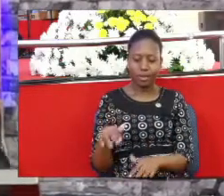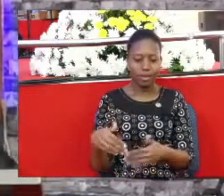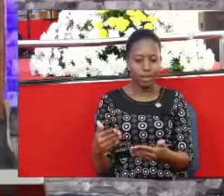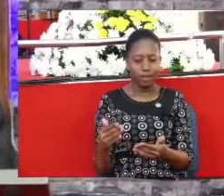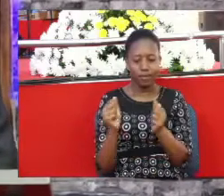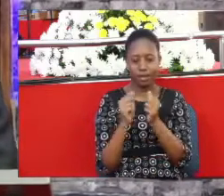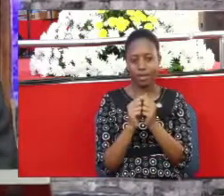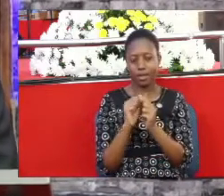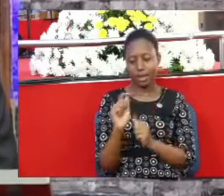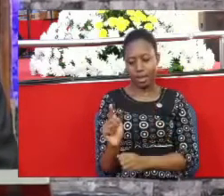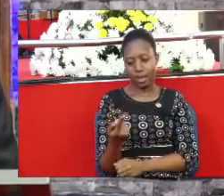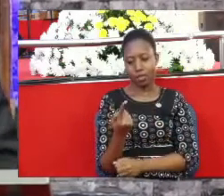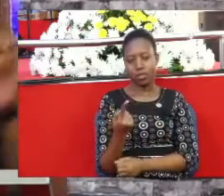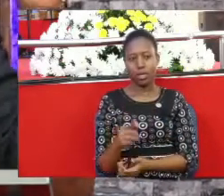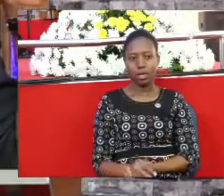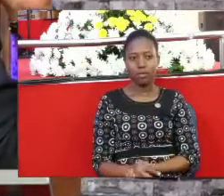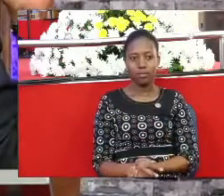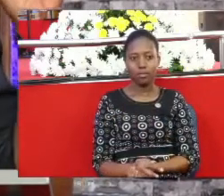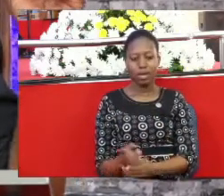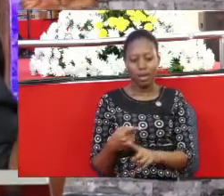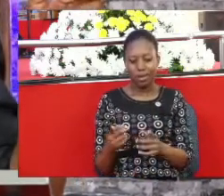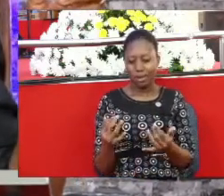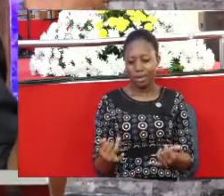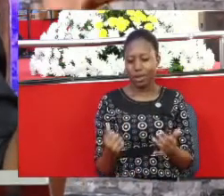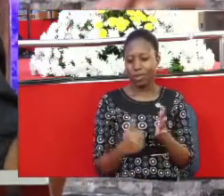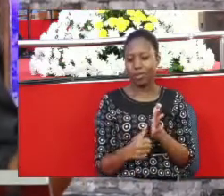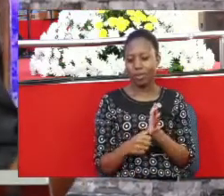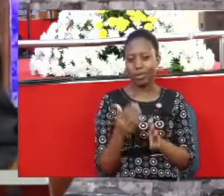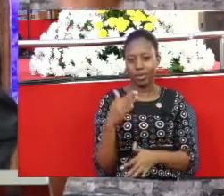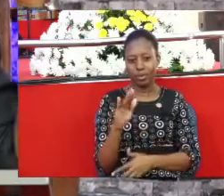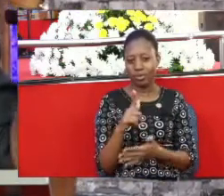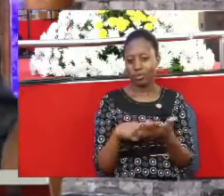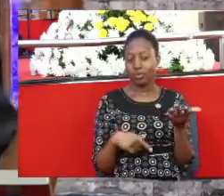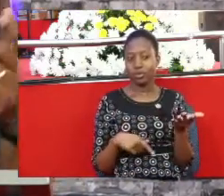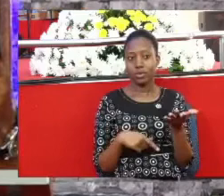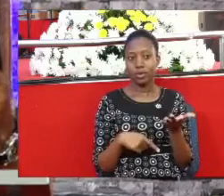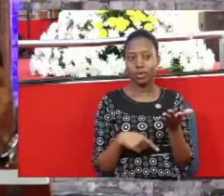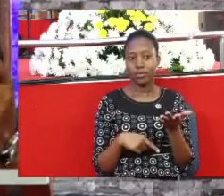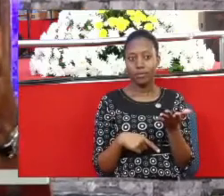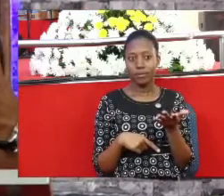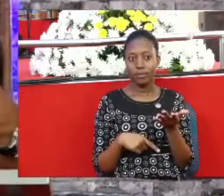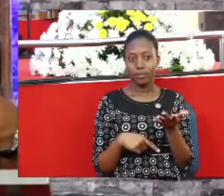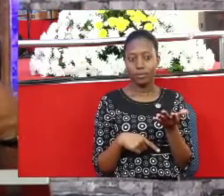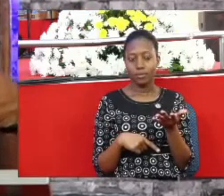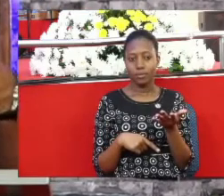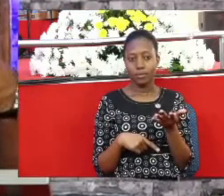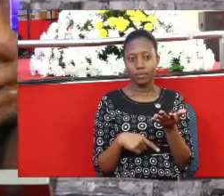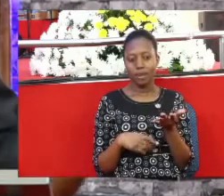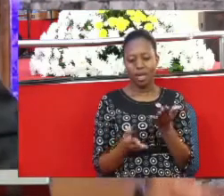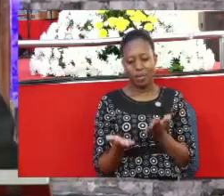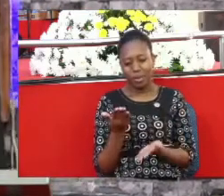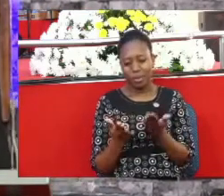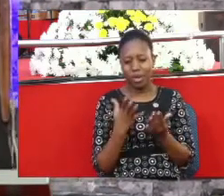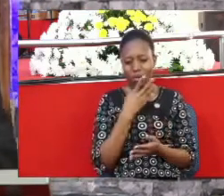shida. Lakini shida yetu ni mkono hii ati utaki ijue hii. Na sasa ni mkono gani ijue hii imejua na hii najua.